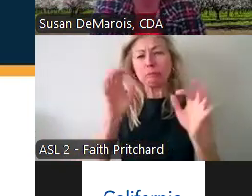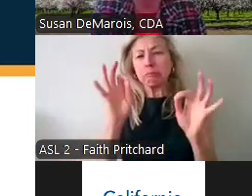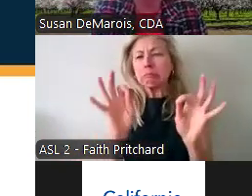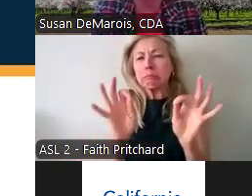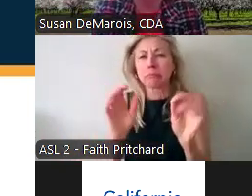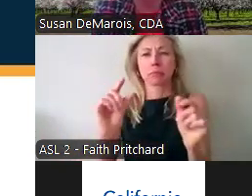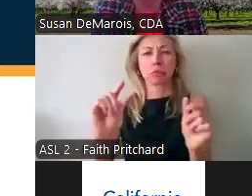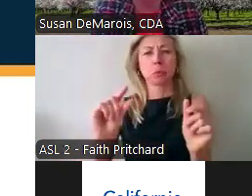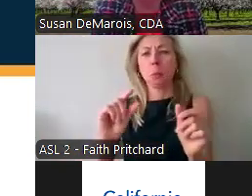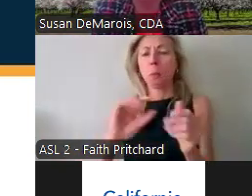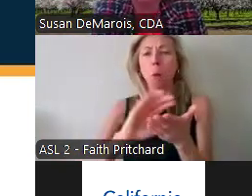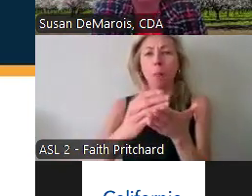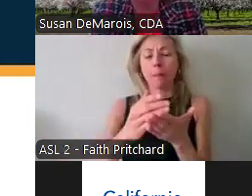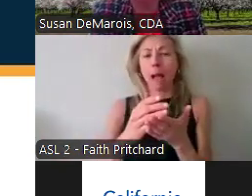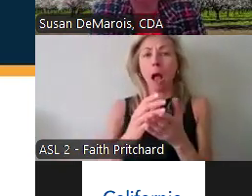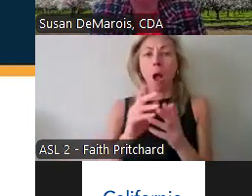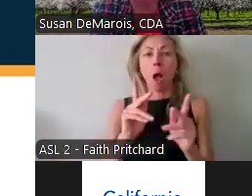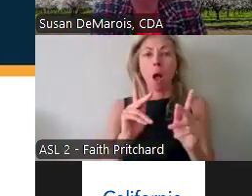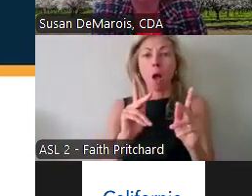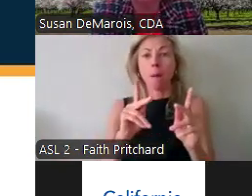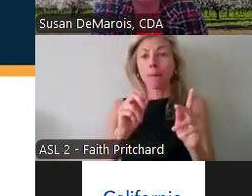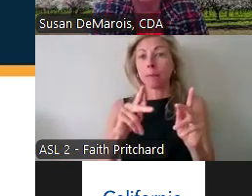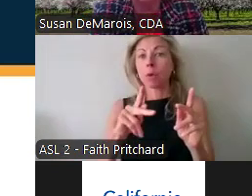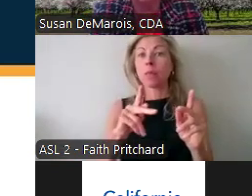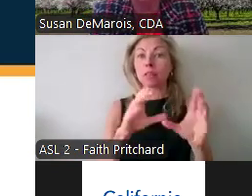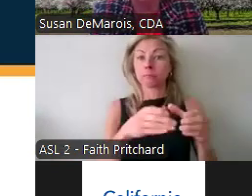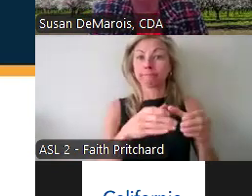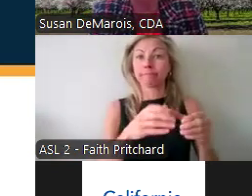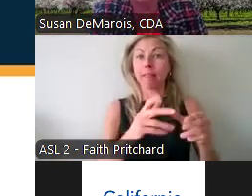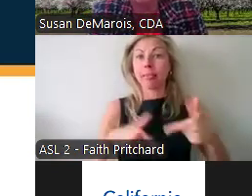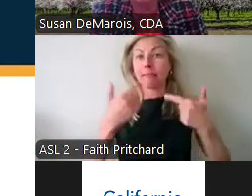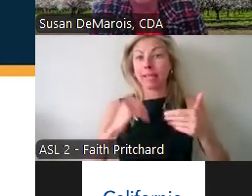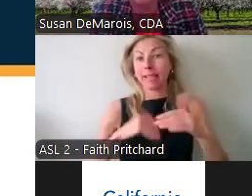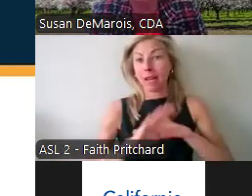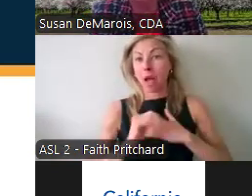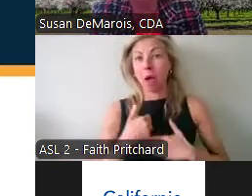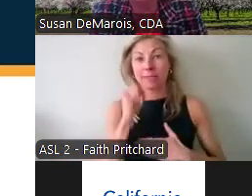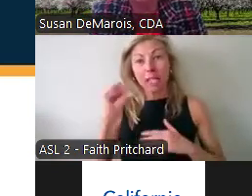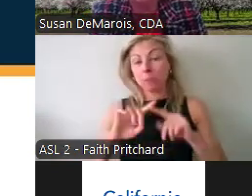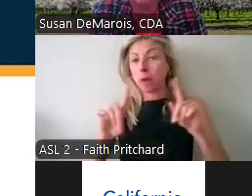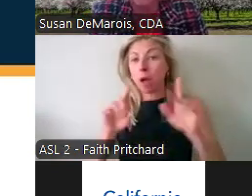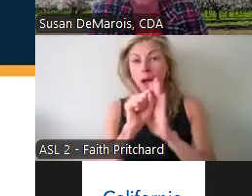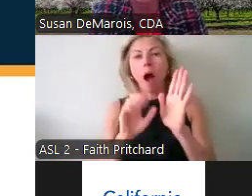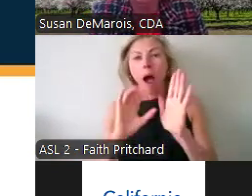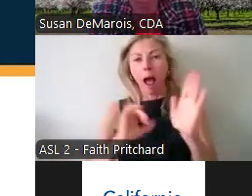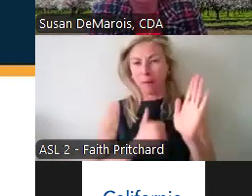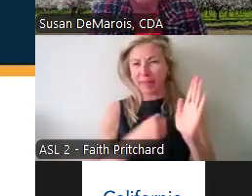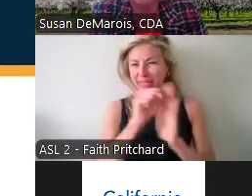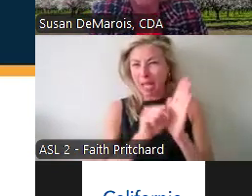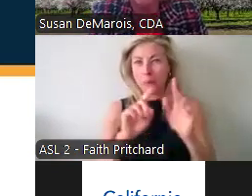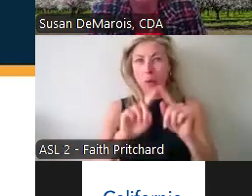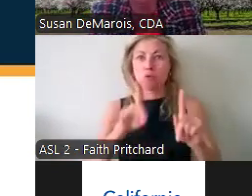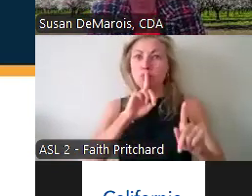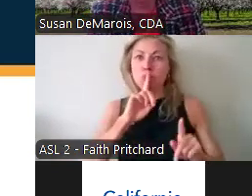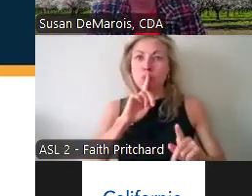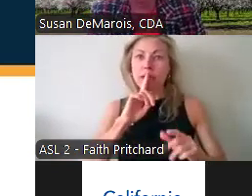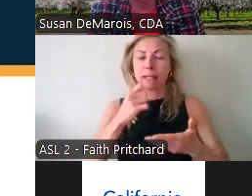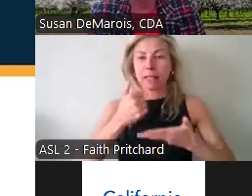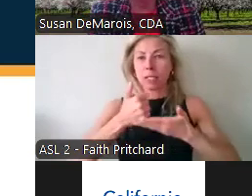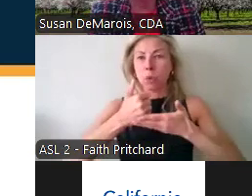all of you on the Impact Committee and your organizations really helped to get the word out. You helped us promote it.